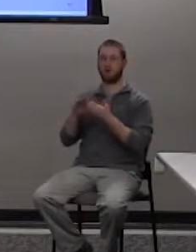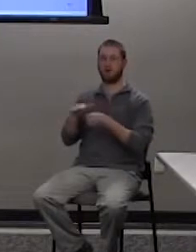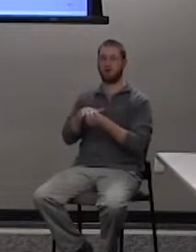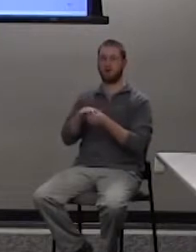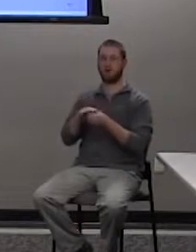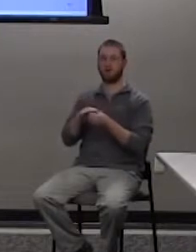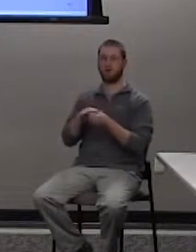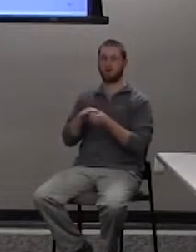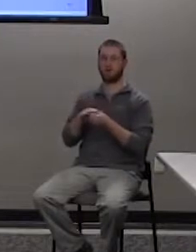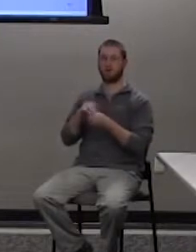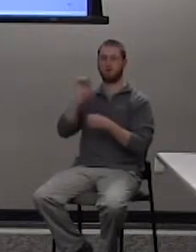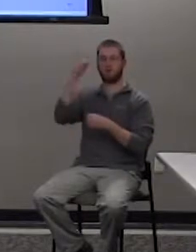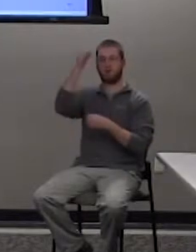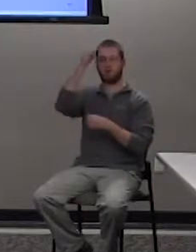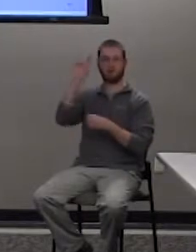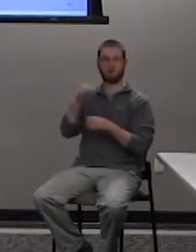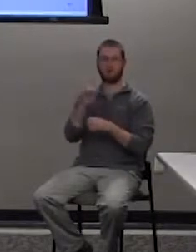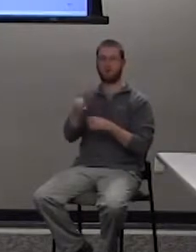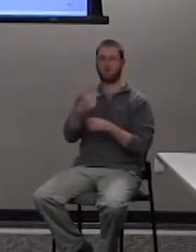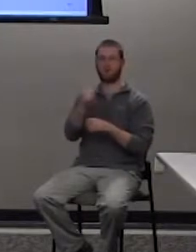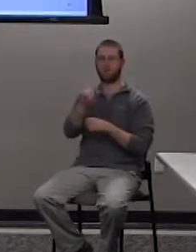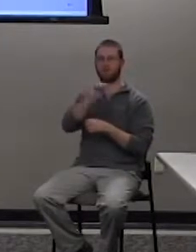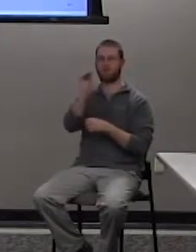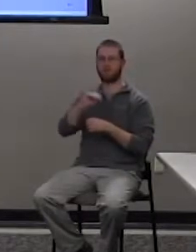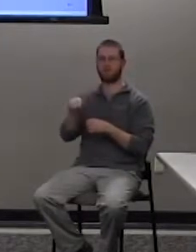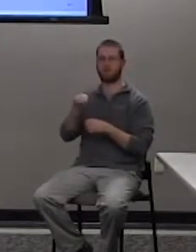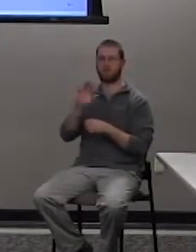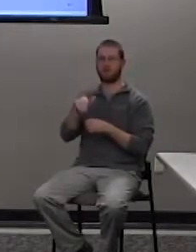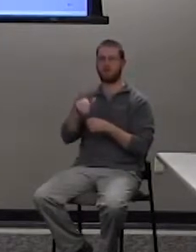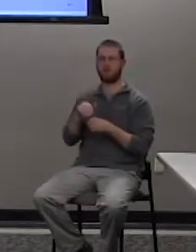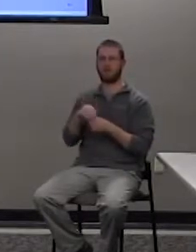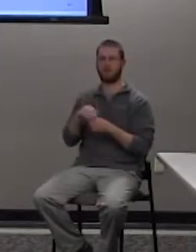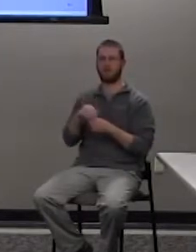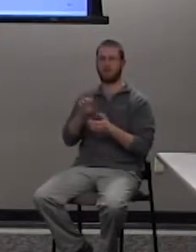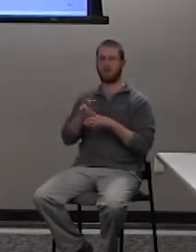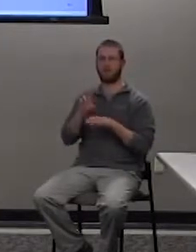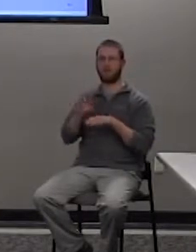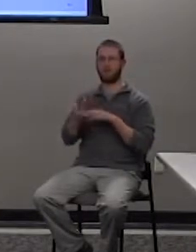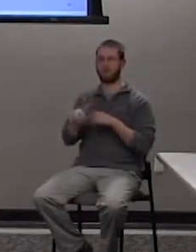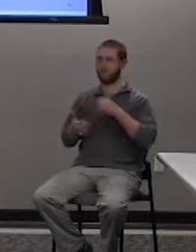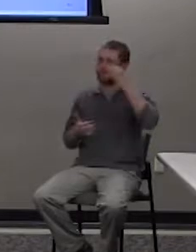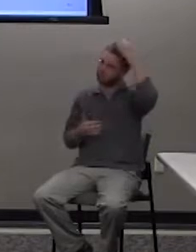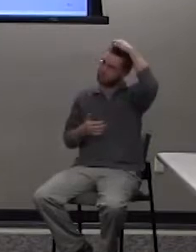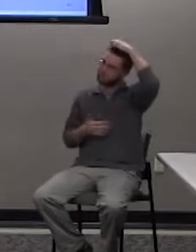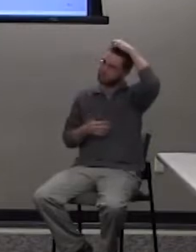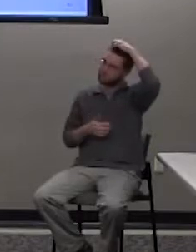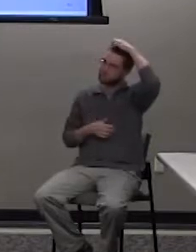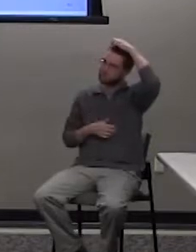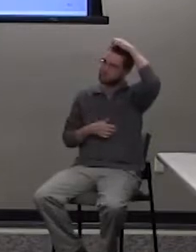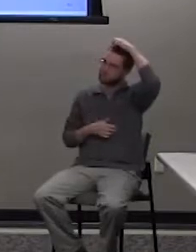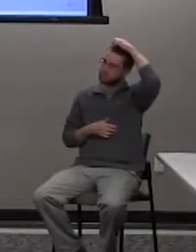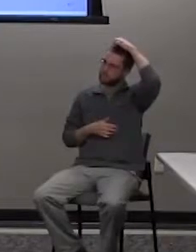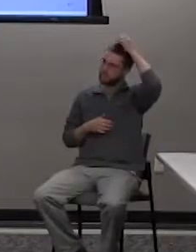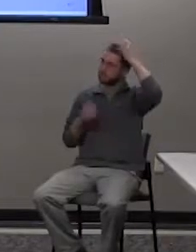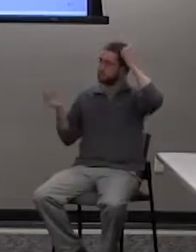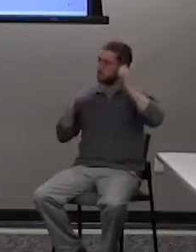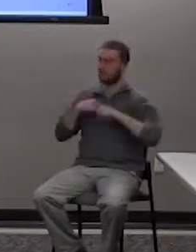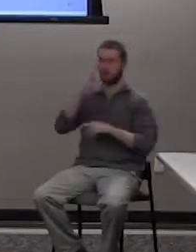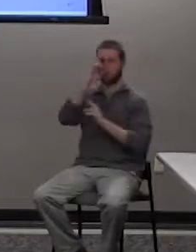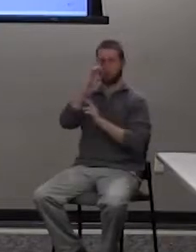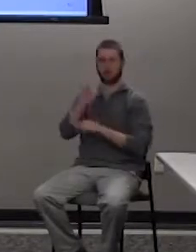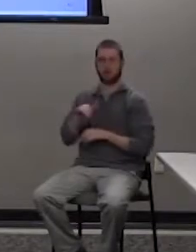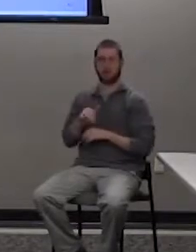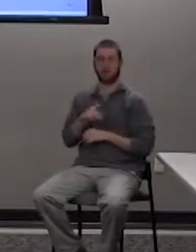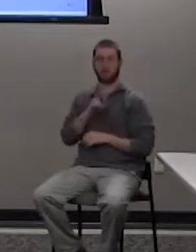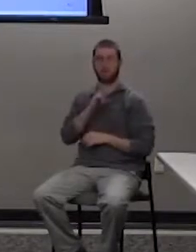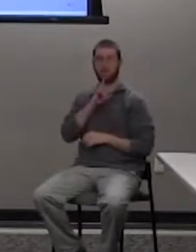10% of the investment out there in the airport. Because he's got I respect that. He's done a great job. And in